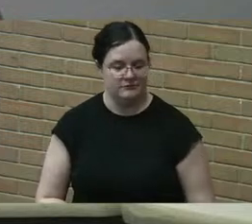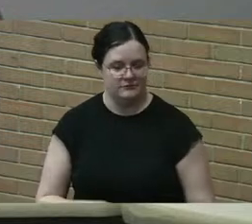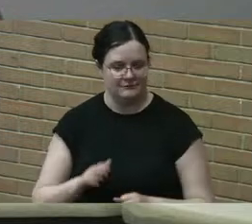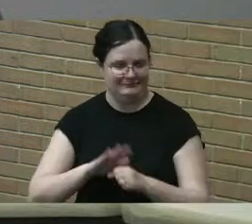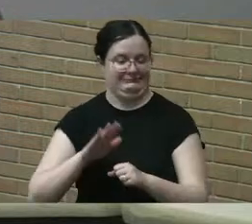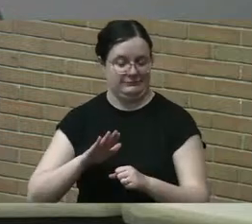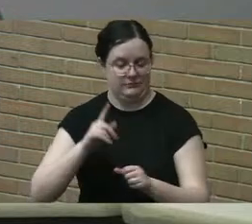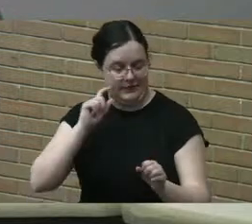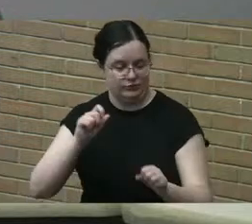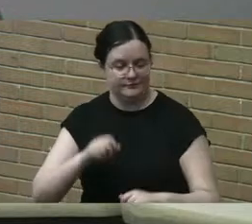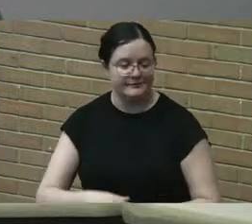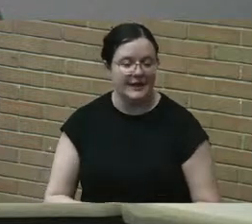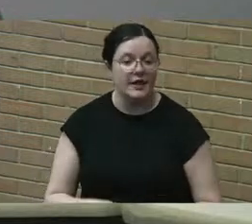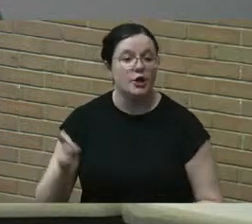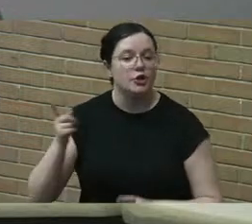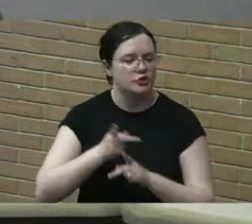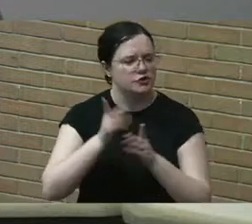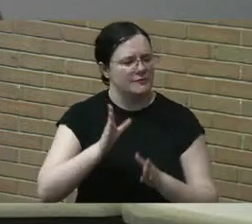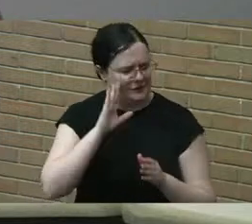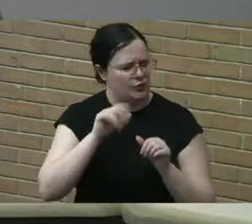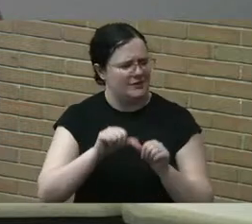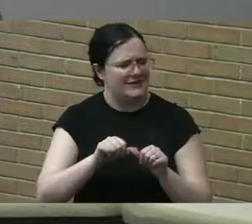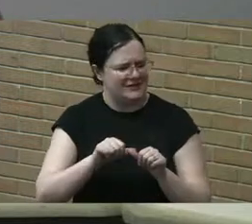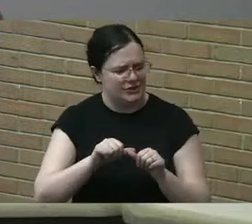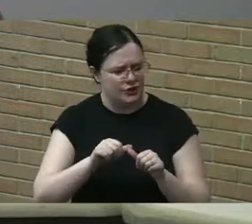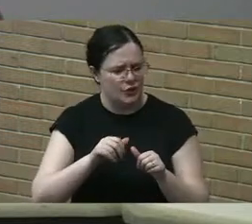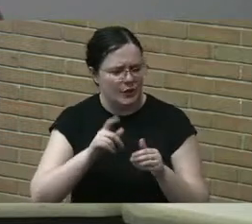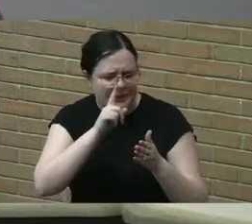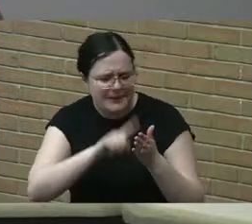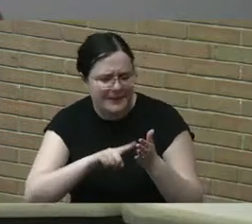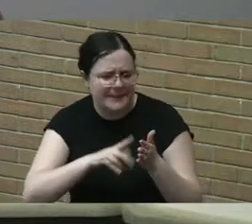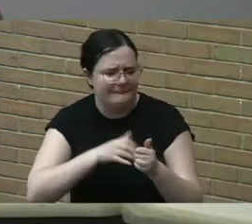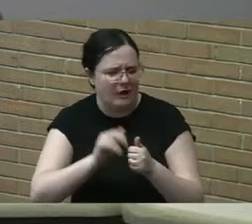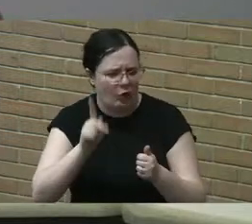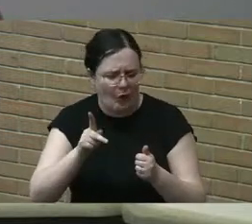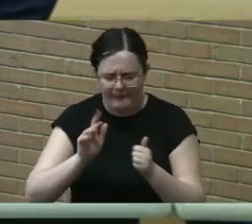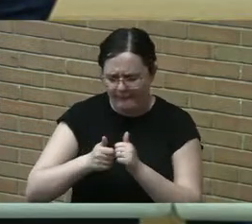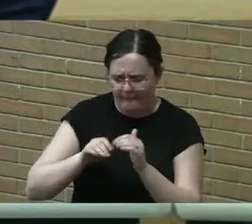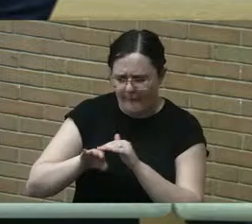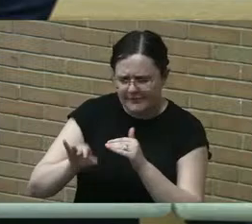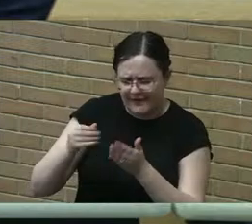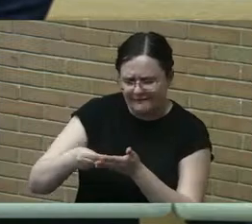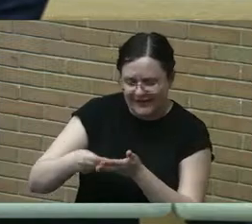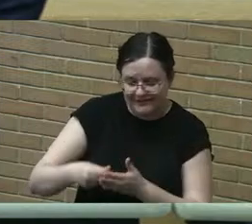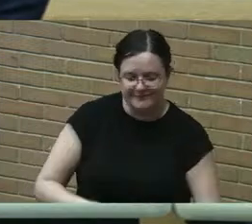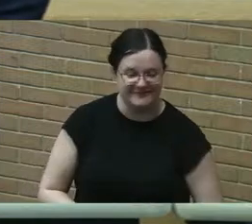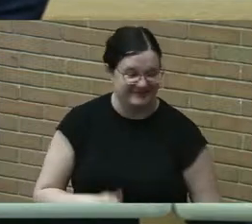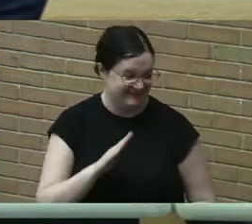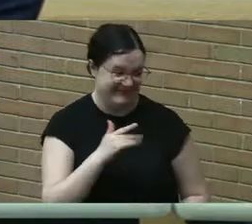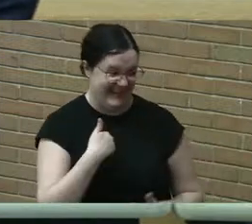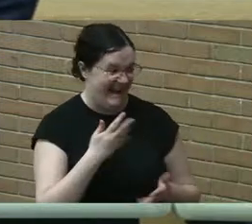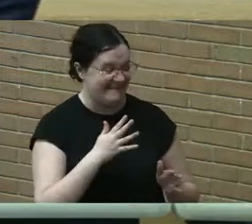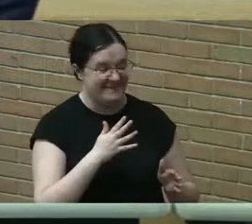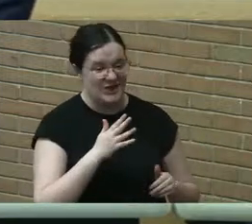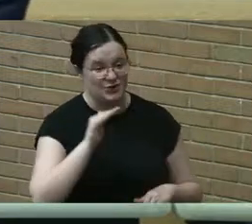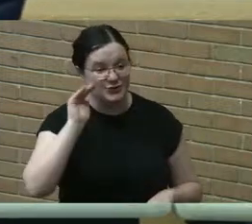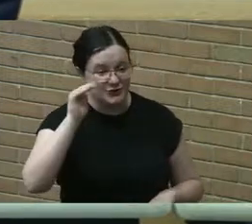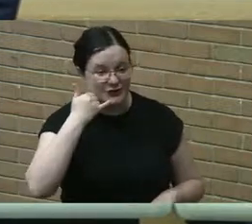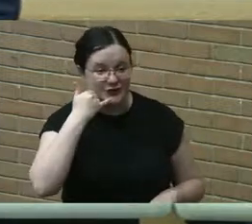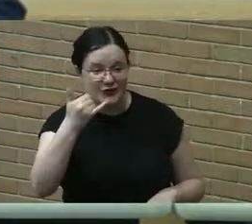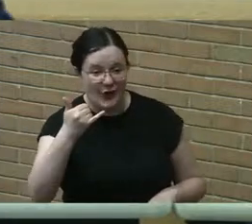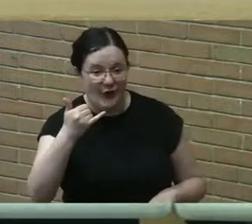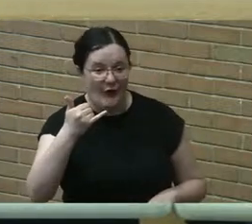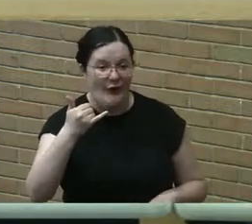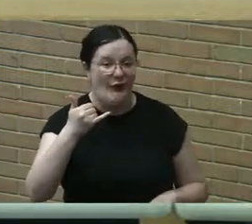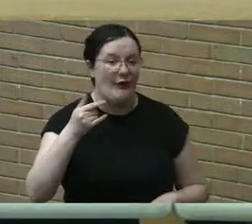the access to that funding. And I, in fact, traded calls, tagged the county executive's office is it